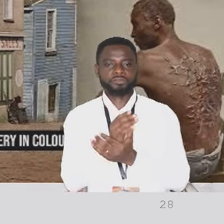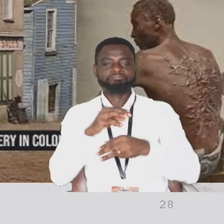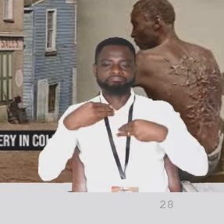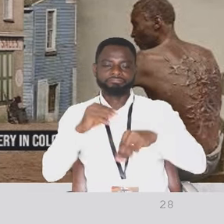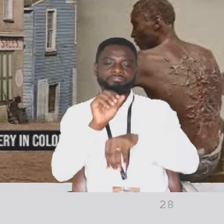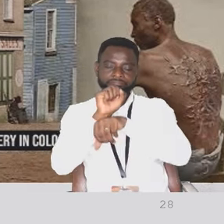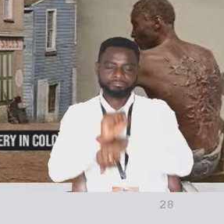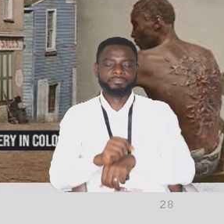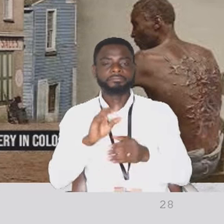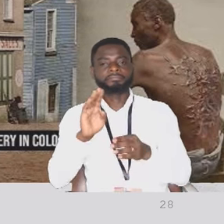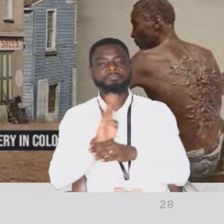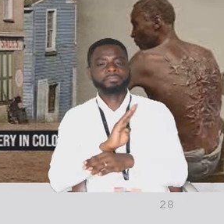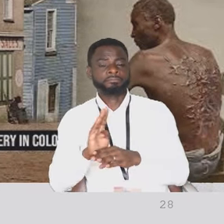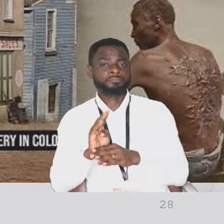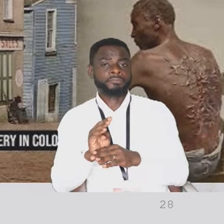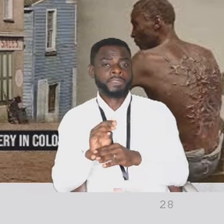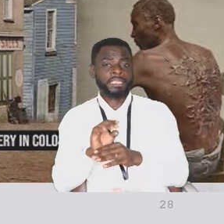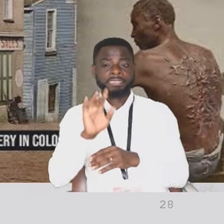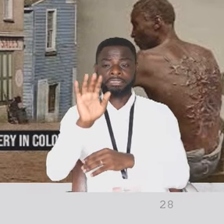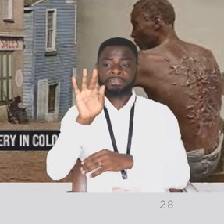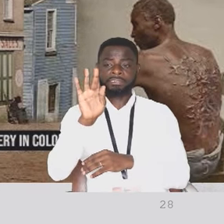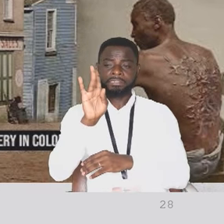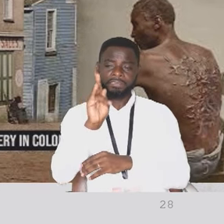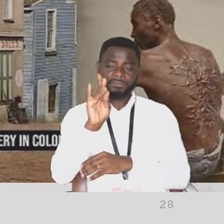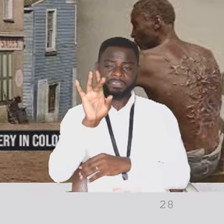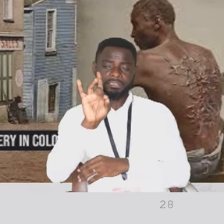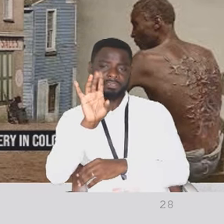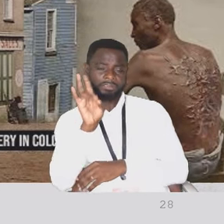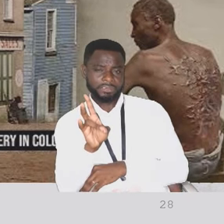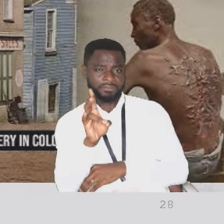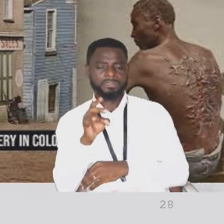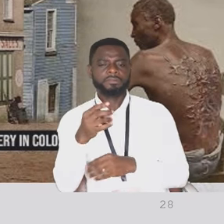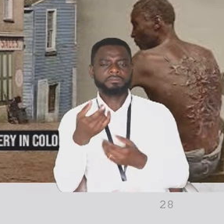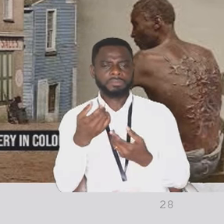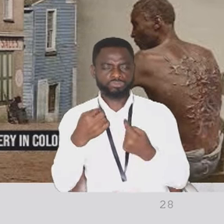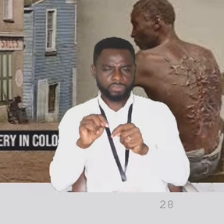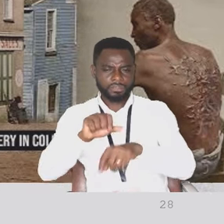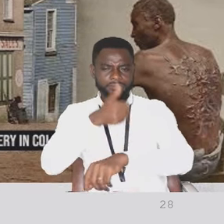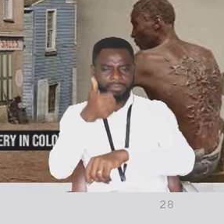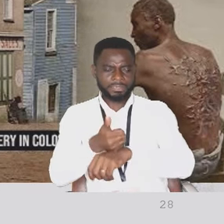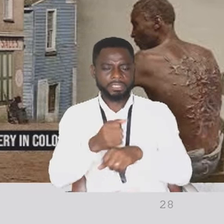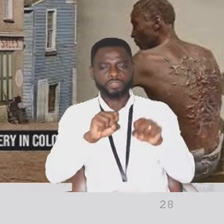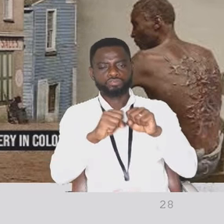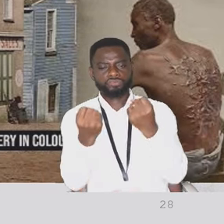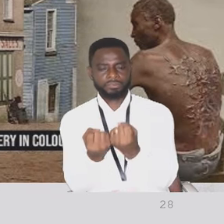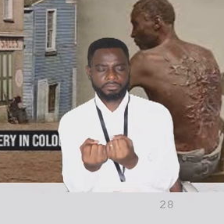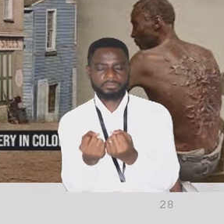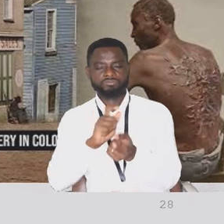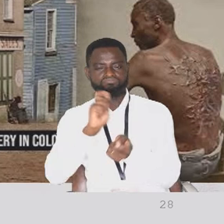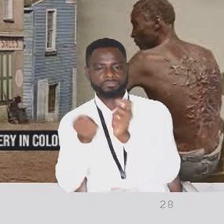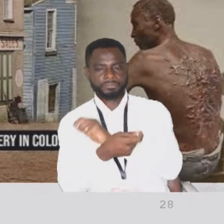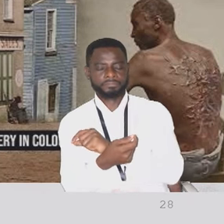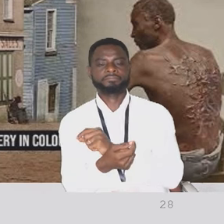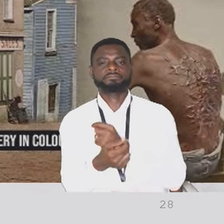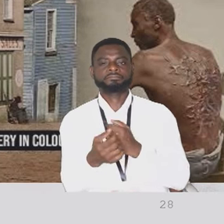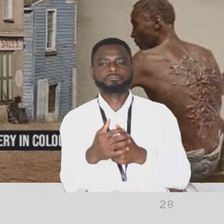In 1787, Wilberforce helped to found a society for the reformation of manners. So, you